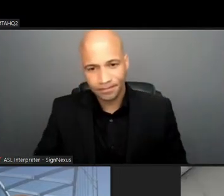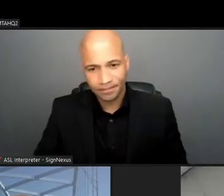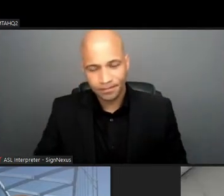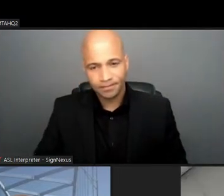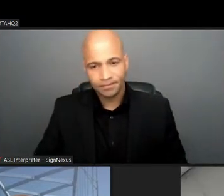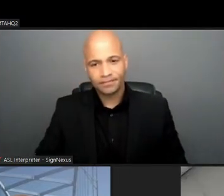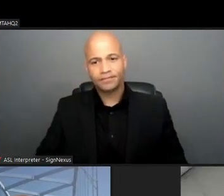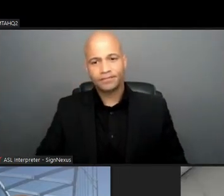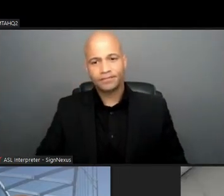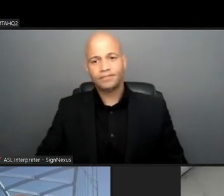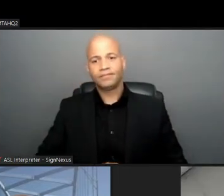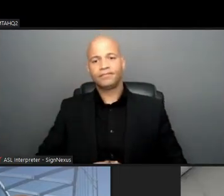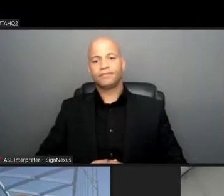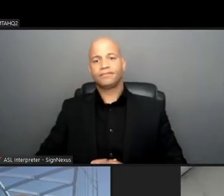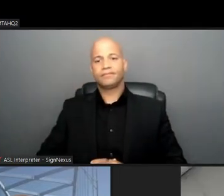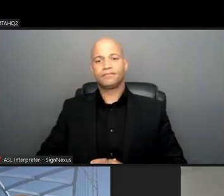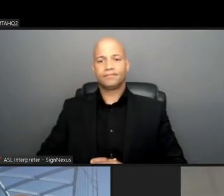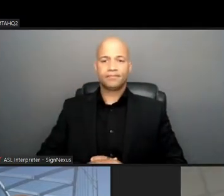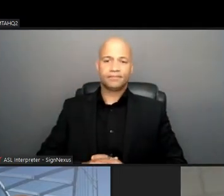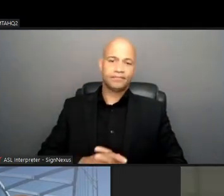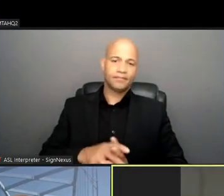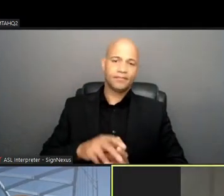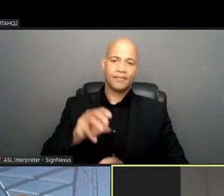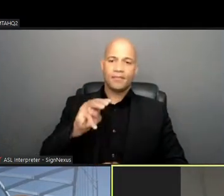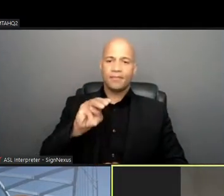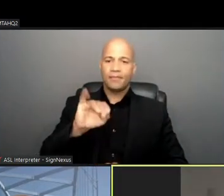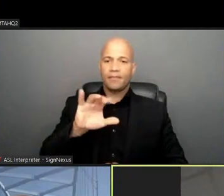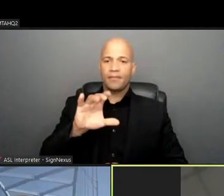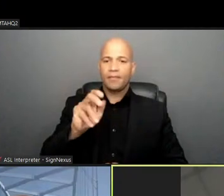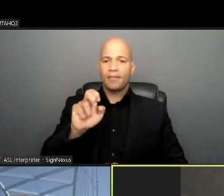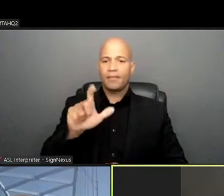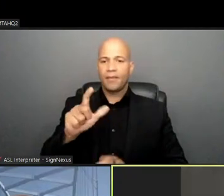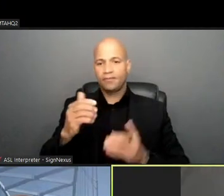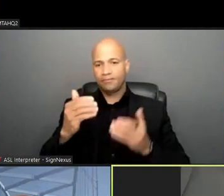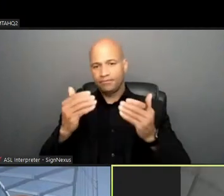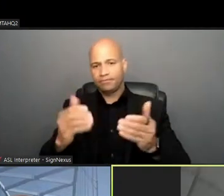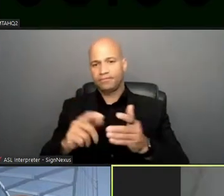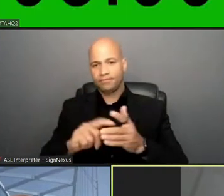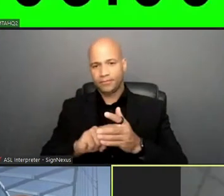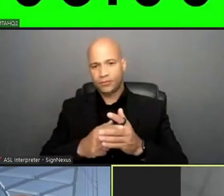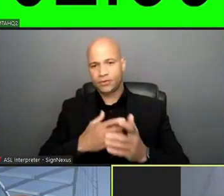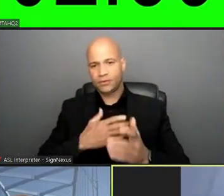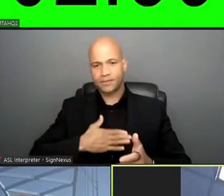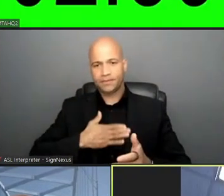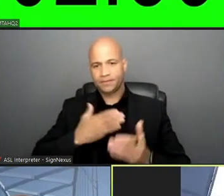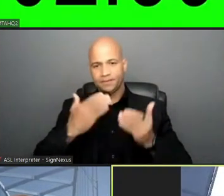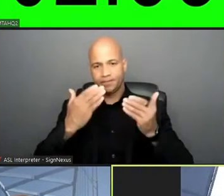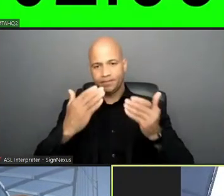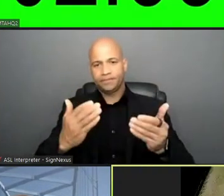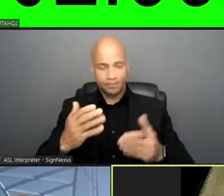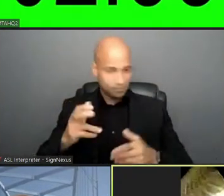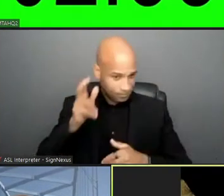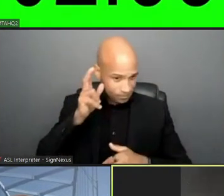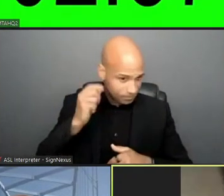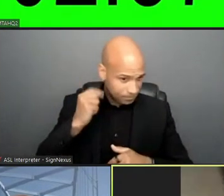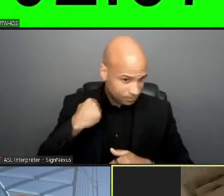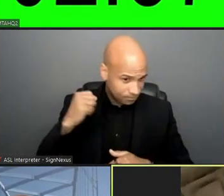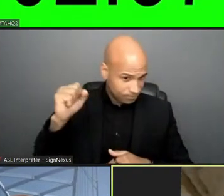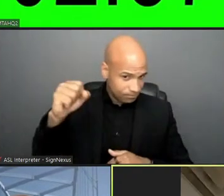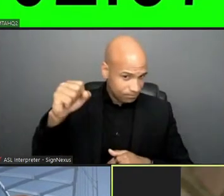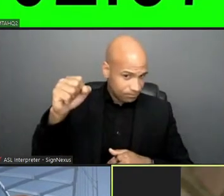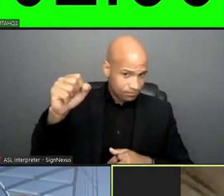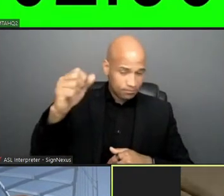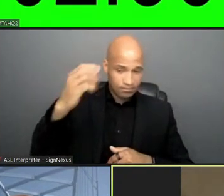Michael please unmute and begin your remarks hello can you hear me yes please begin hi yes hi guys